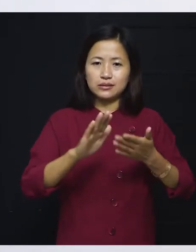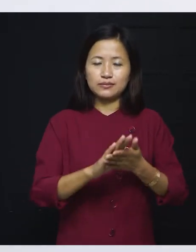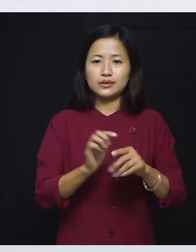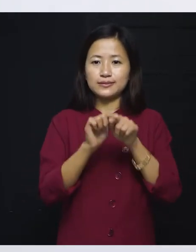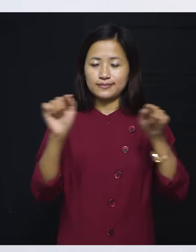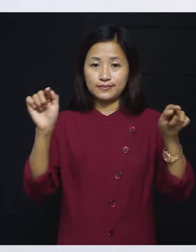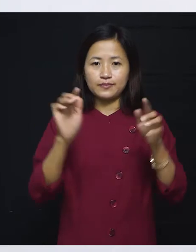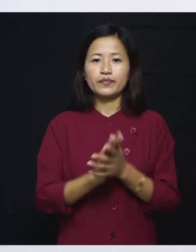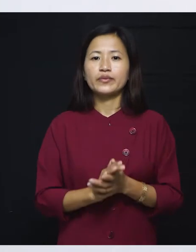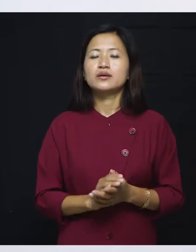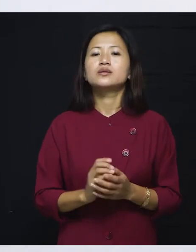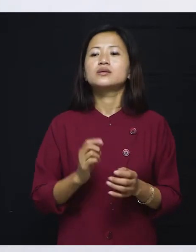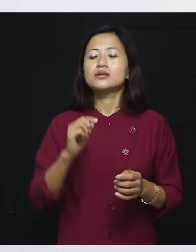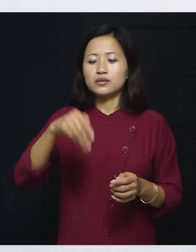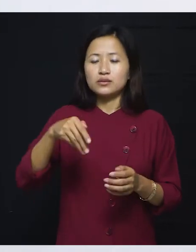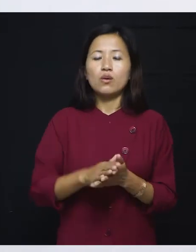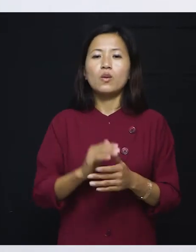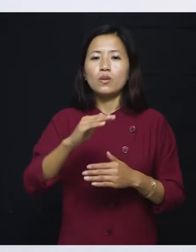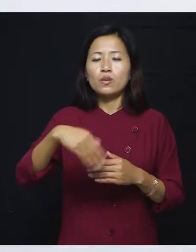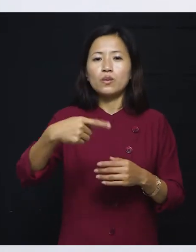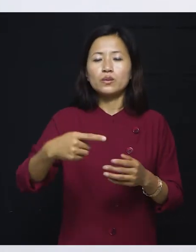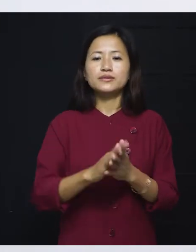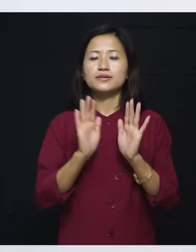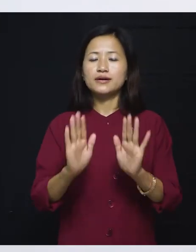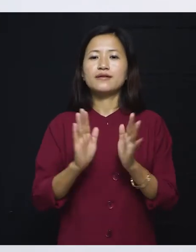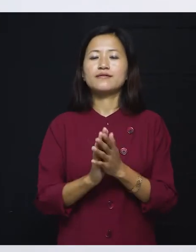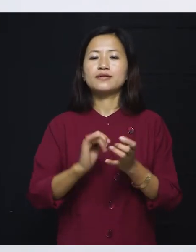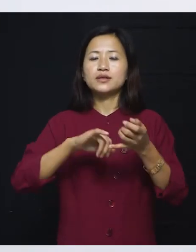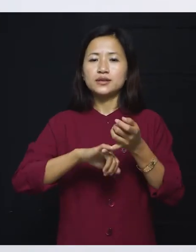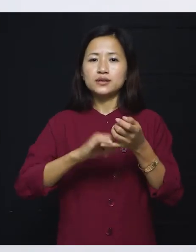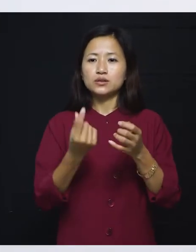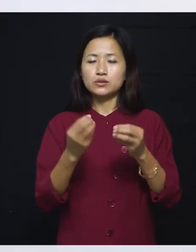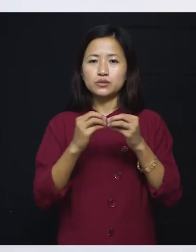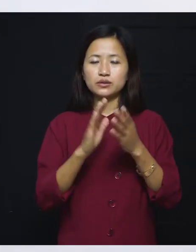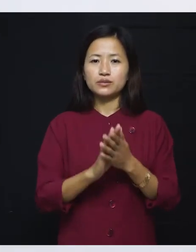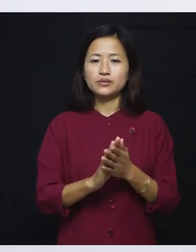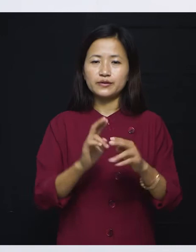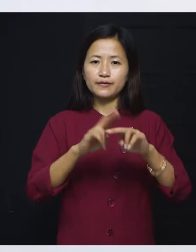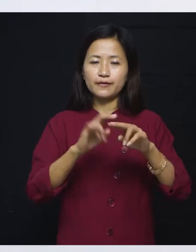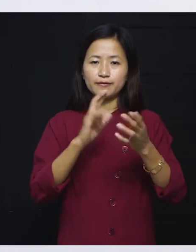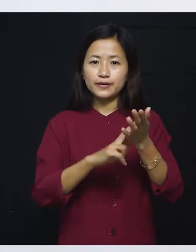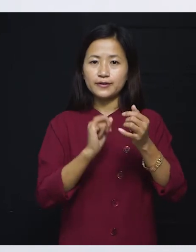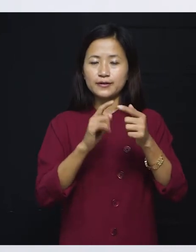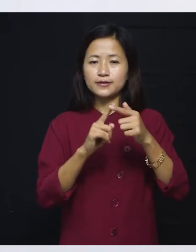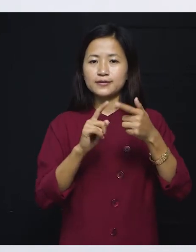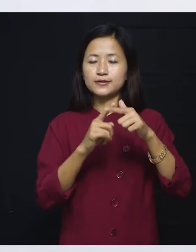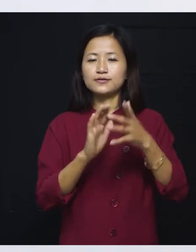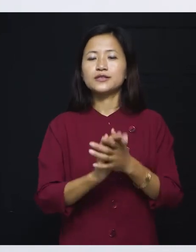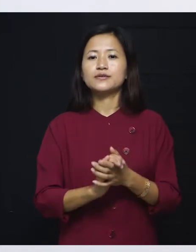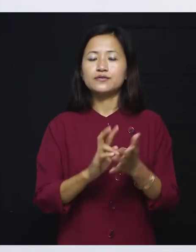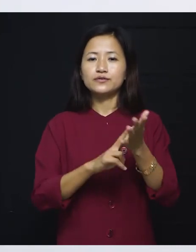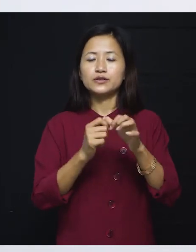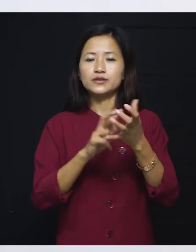always have a subject, a predicate, and also a finite verb. And this part of the sentence has everything